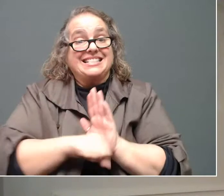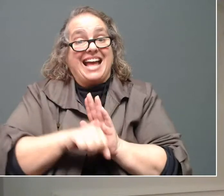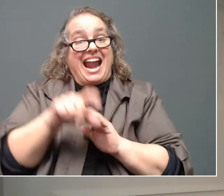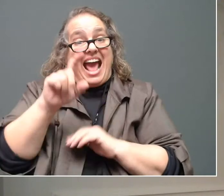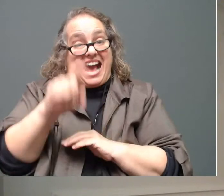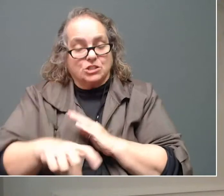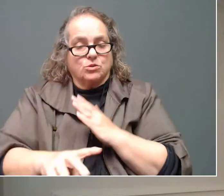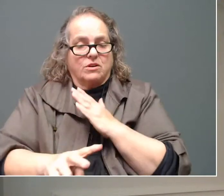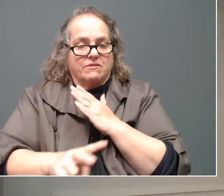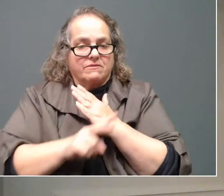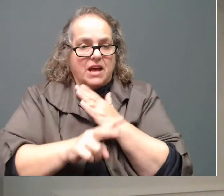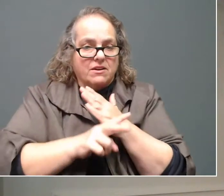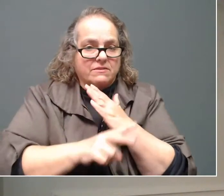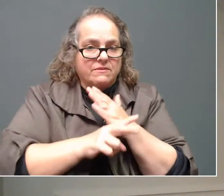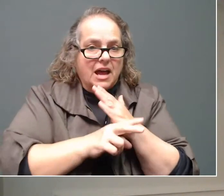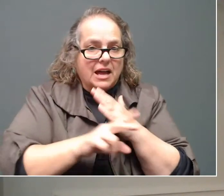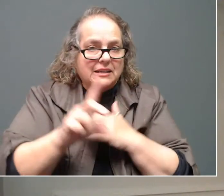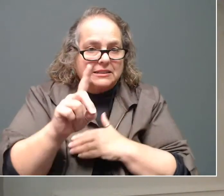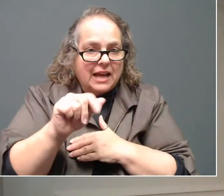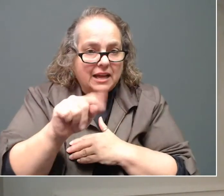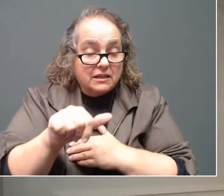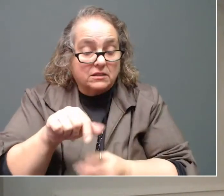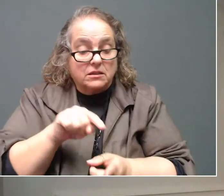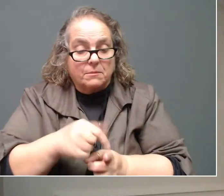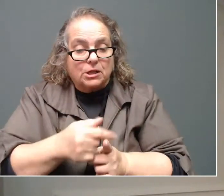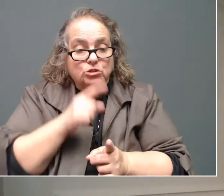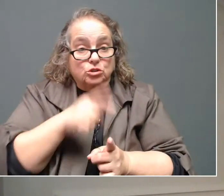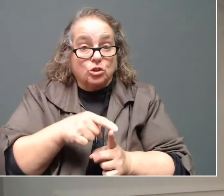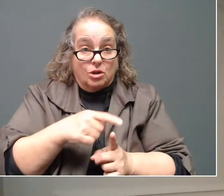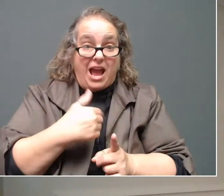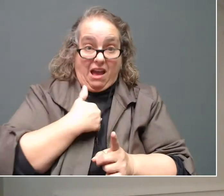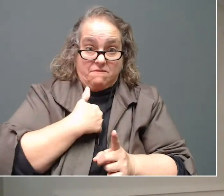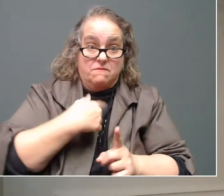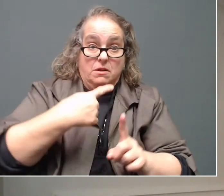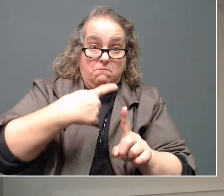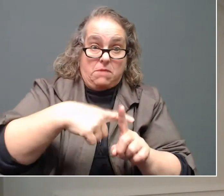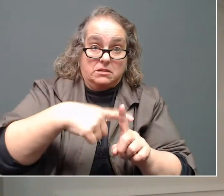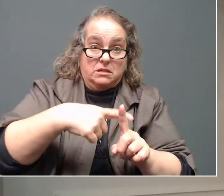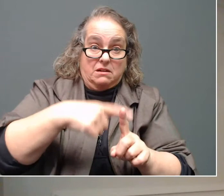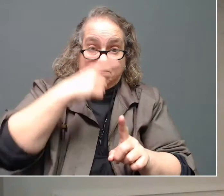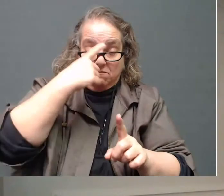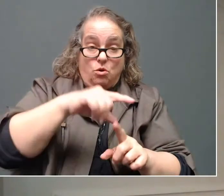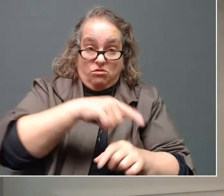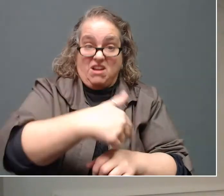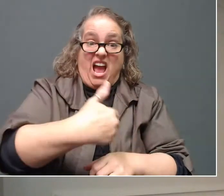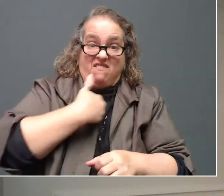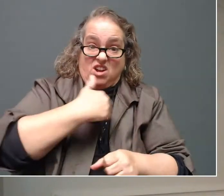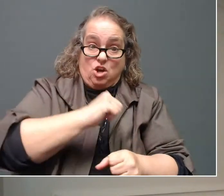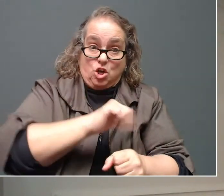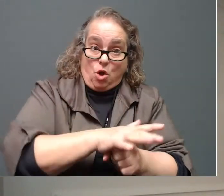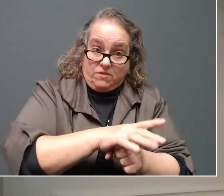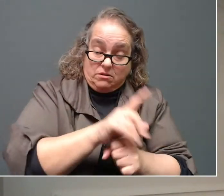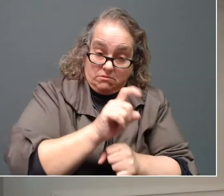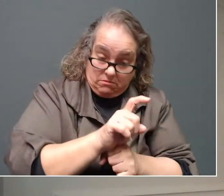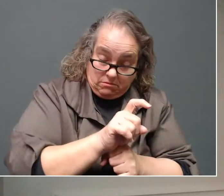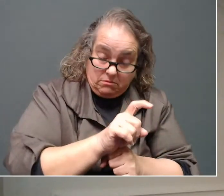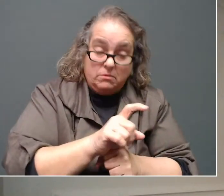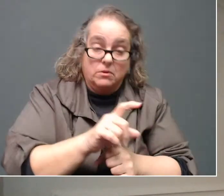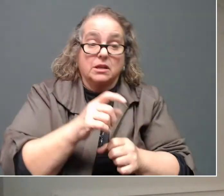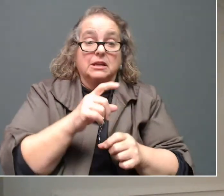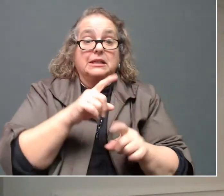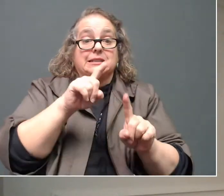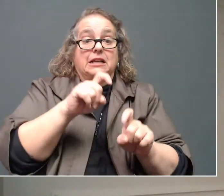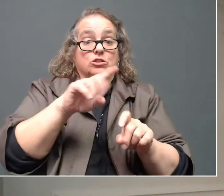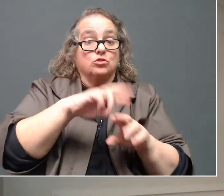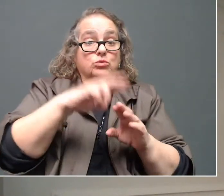data points to make sure there was a positive COVID test or that there in fact were test results or other clinical